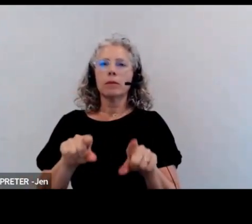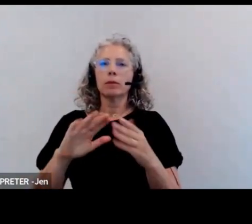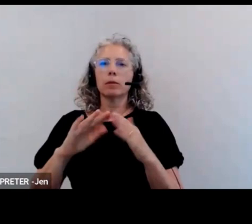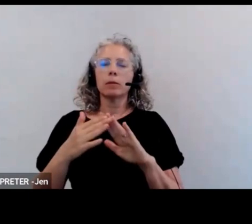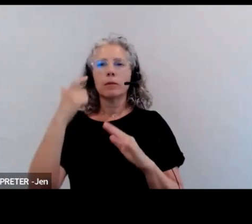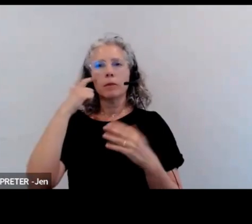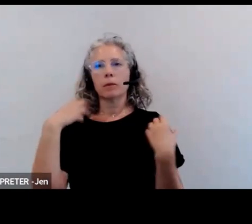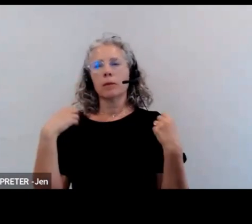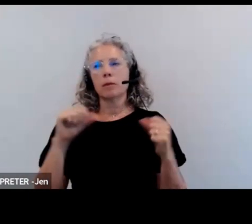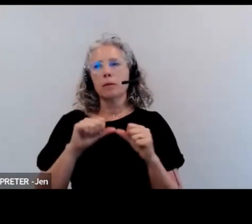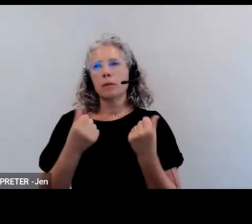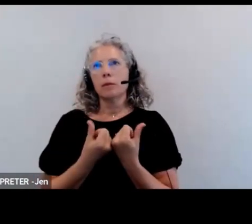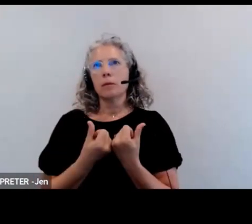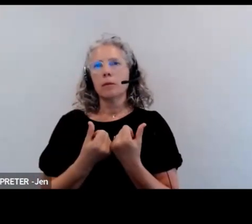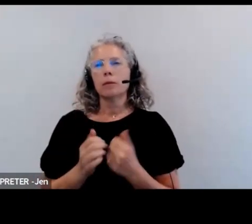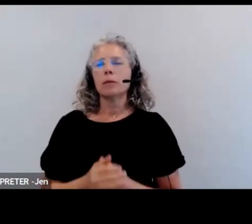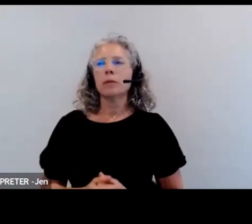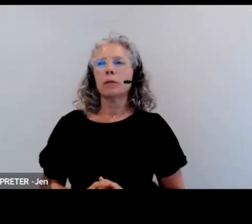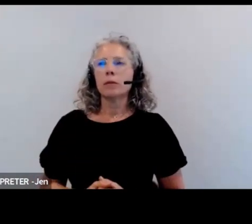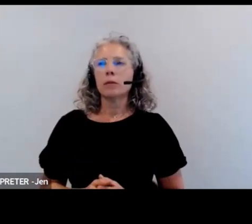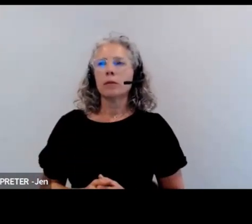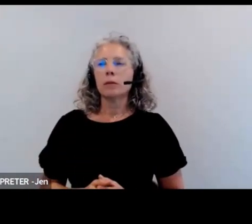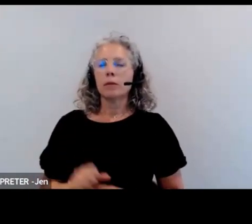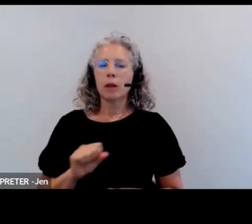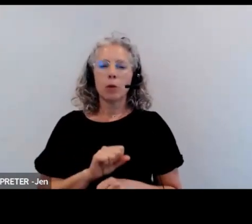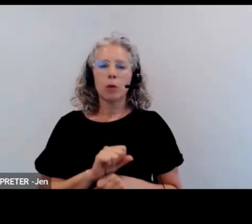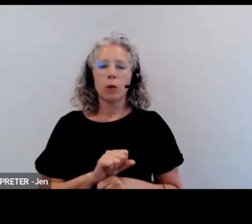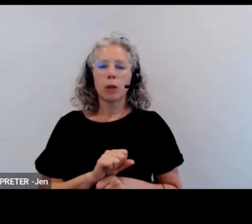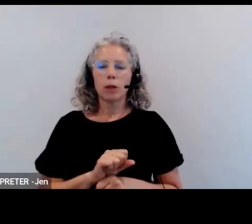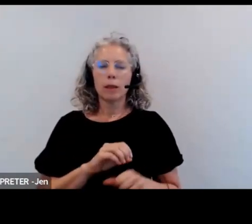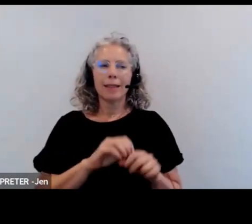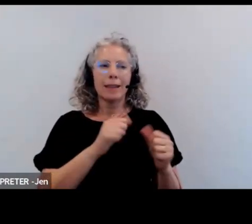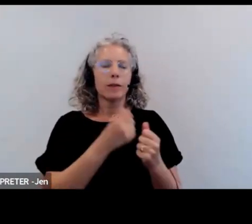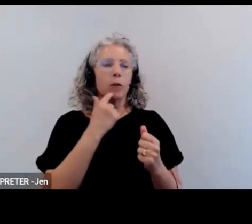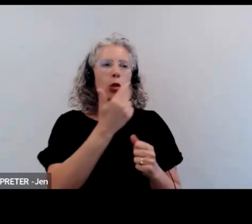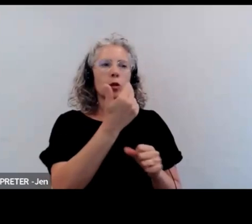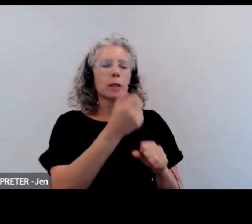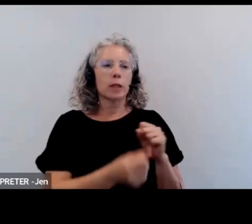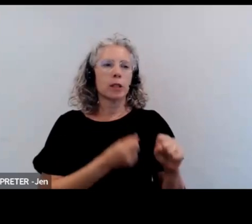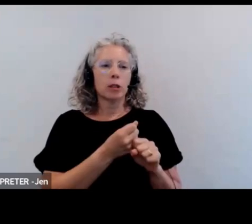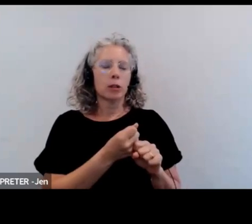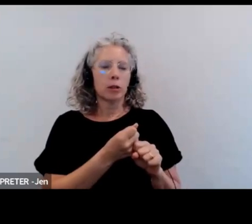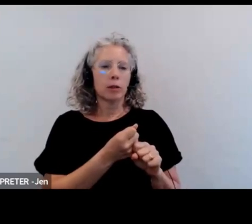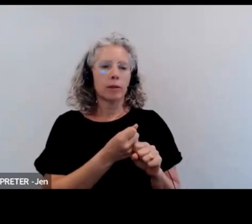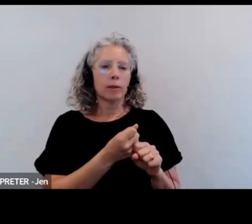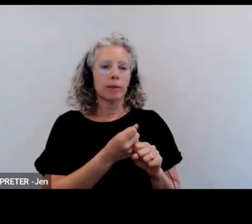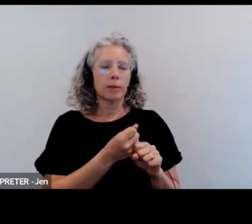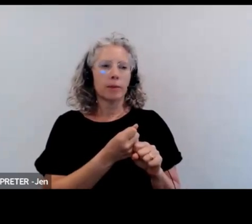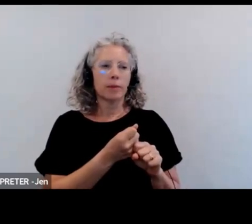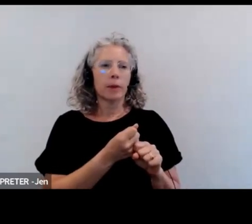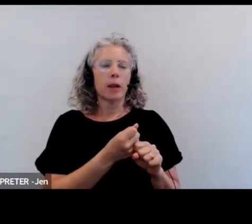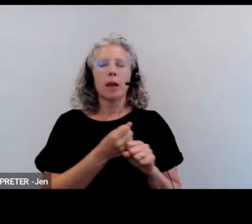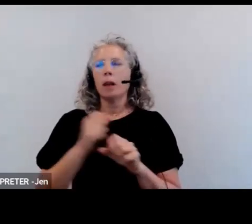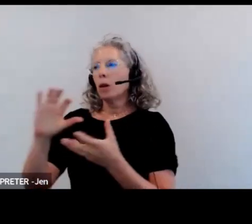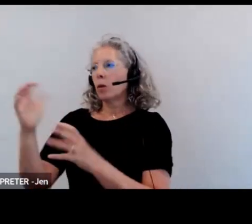mental health agencies. Again, I worked in an agency for 13 years. Then I also worked in a